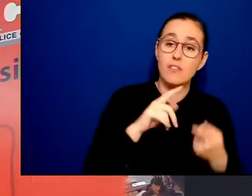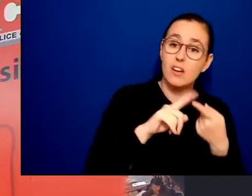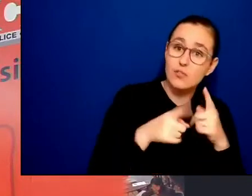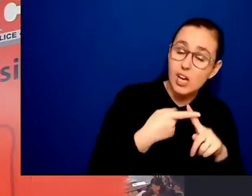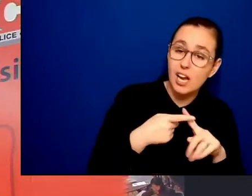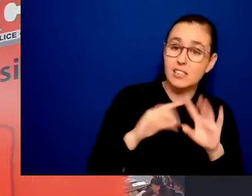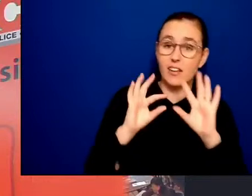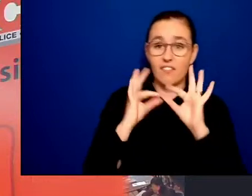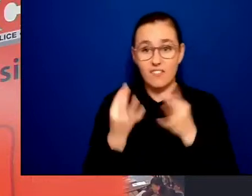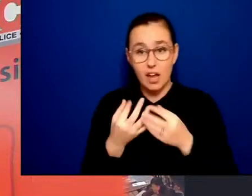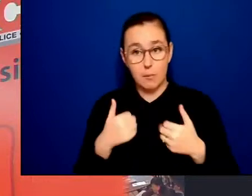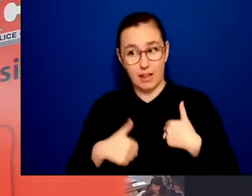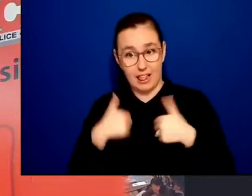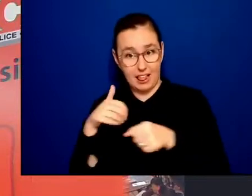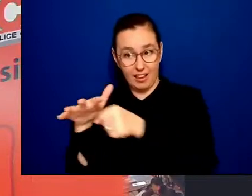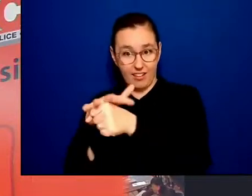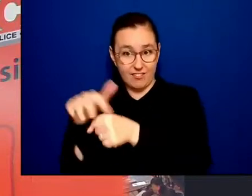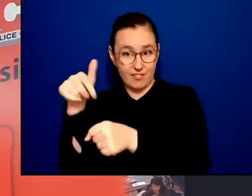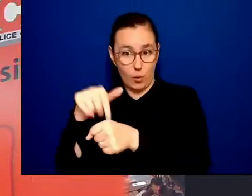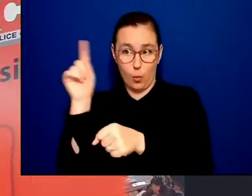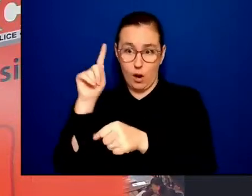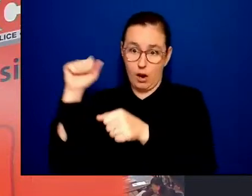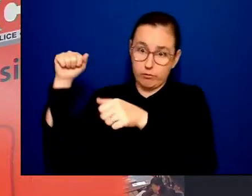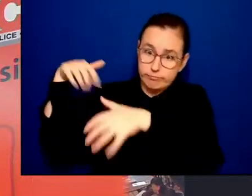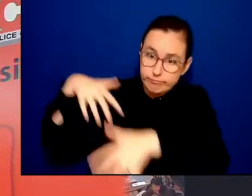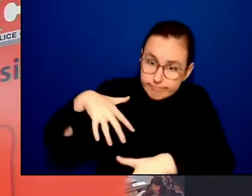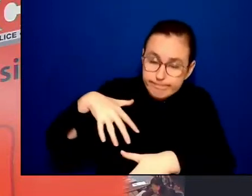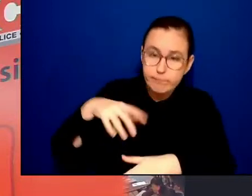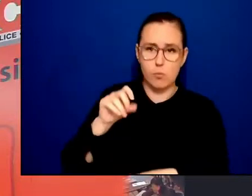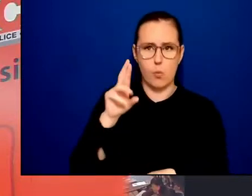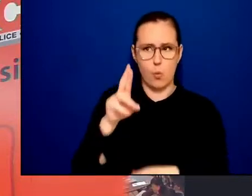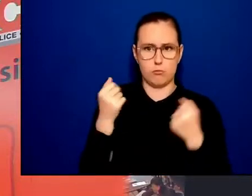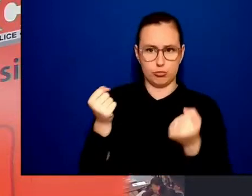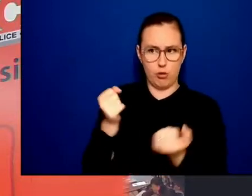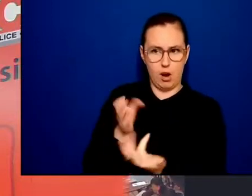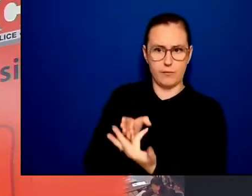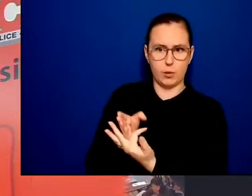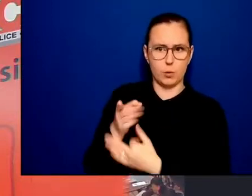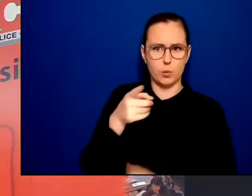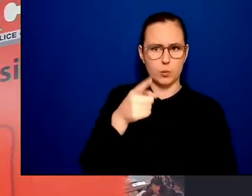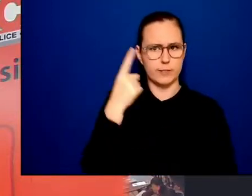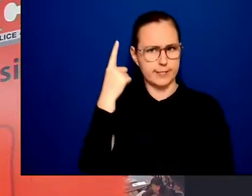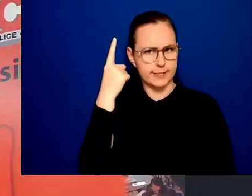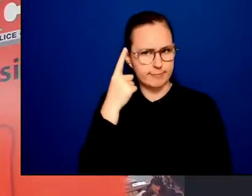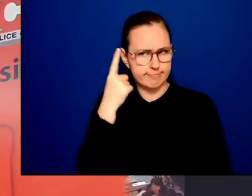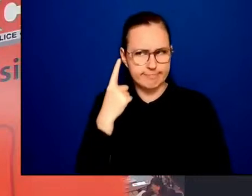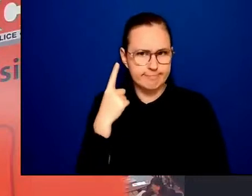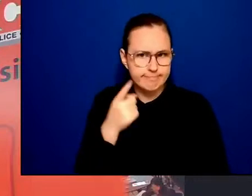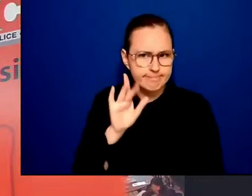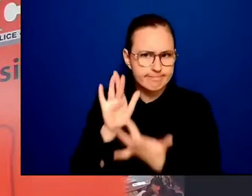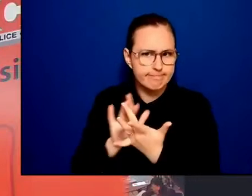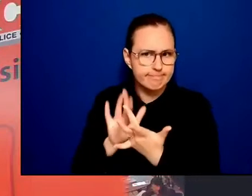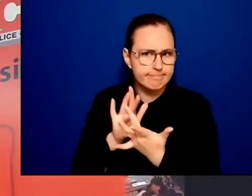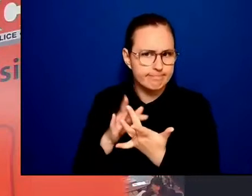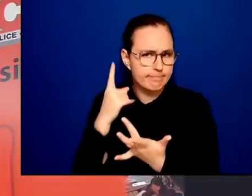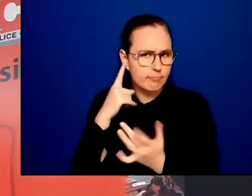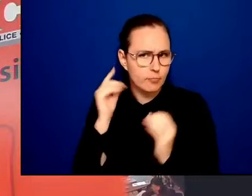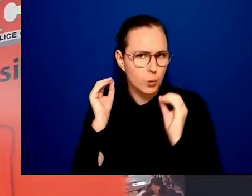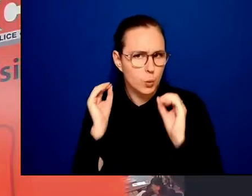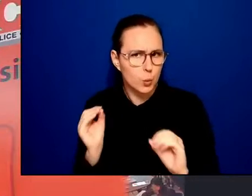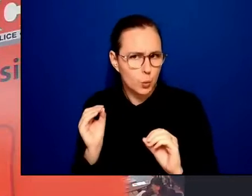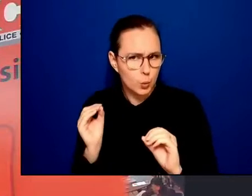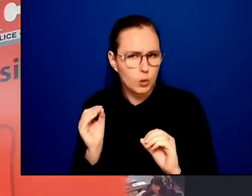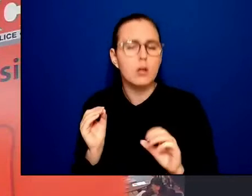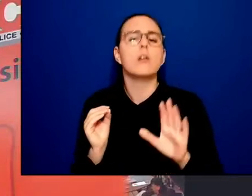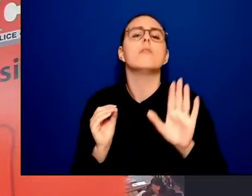slides, I ask that they contact either the local RCMP detachment, or if the RCMP does not police their community, contact the